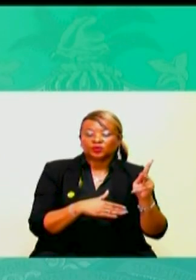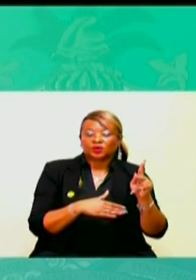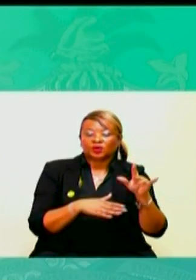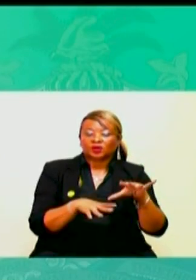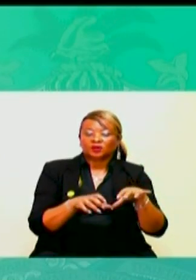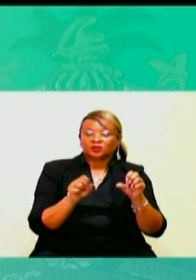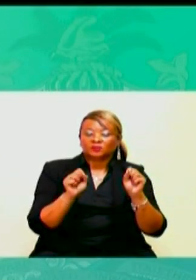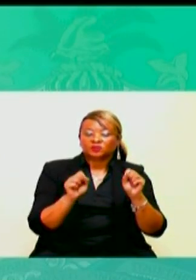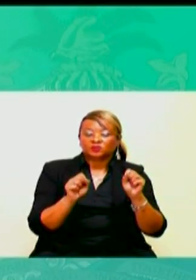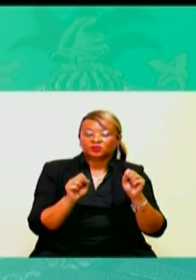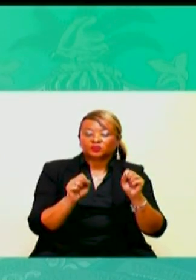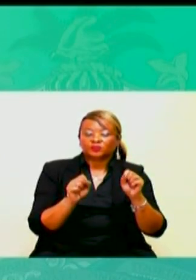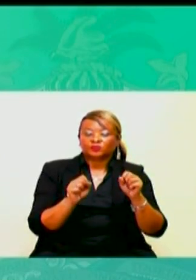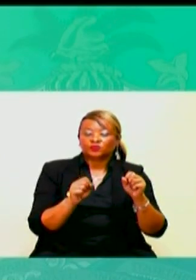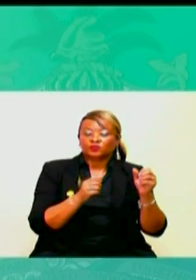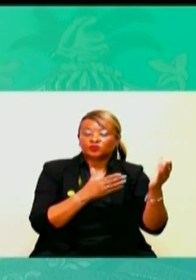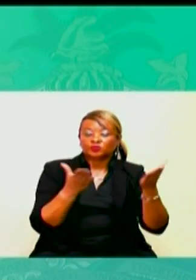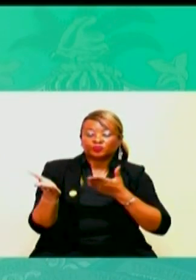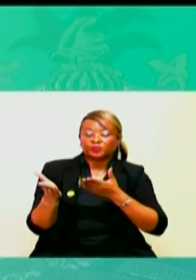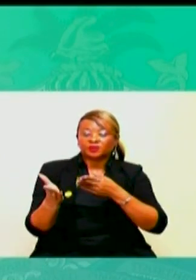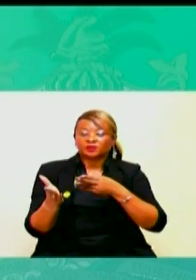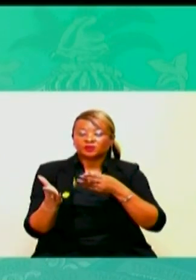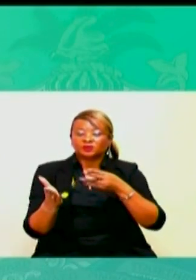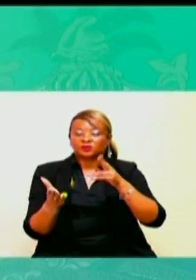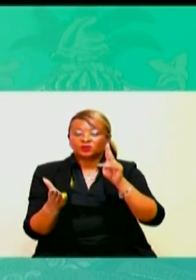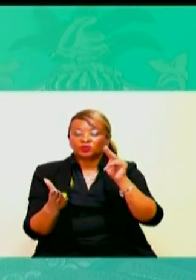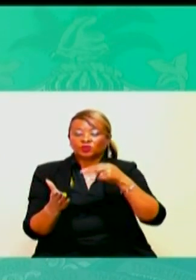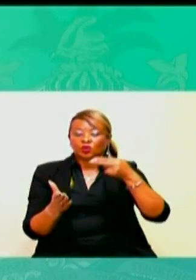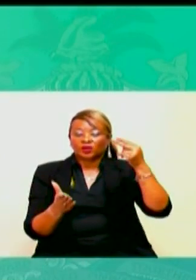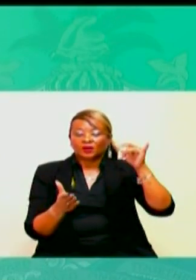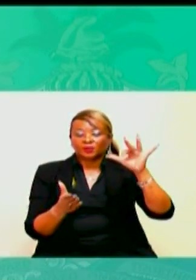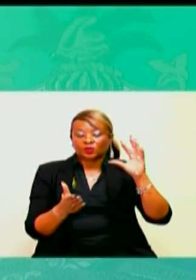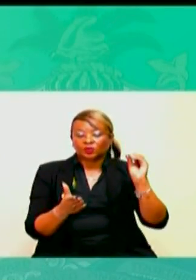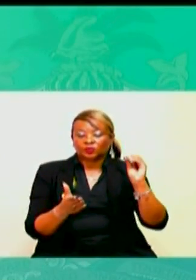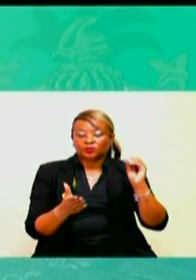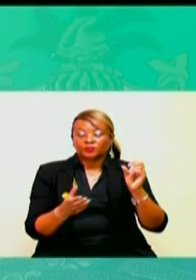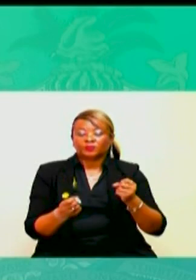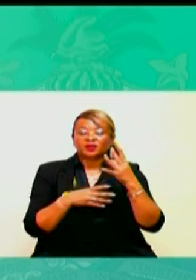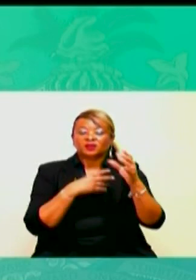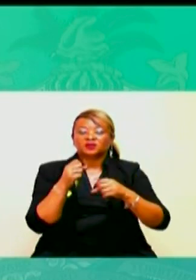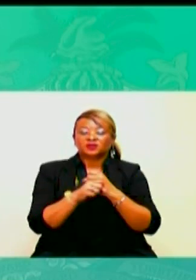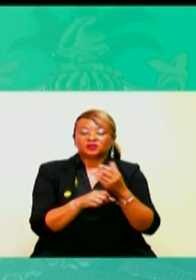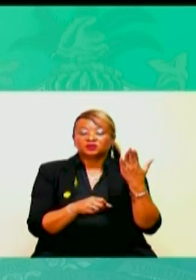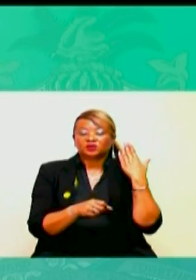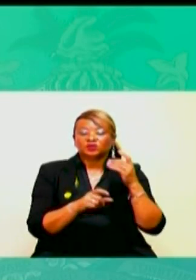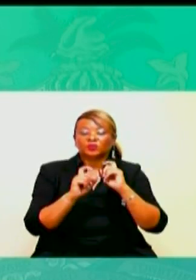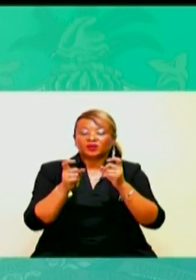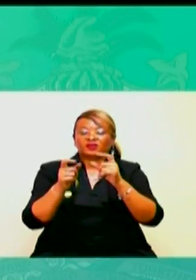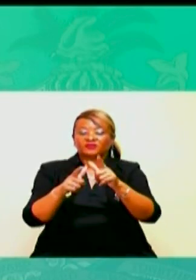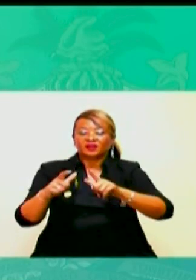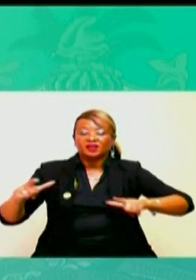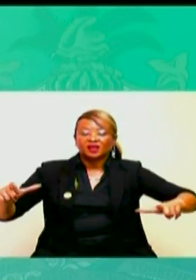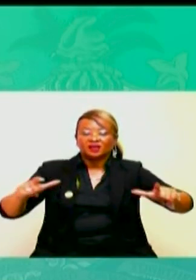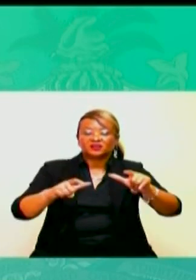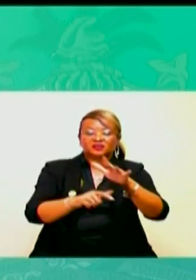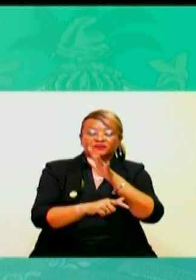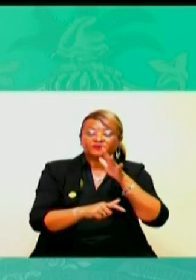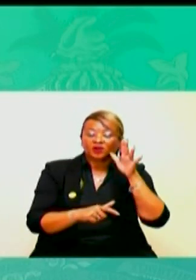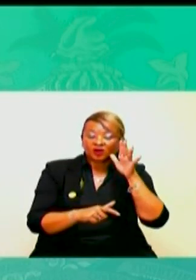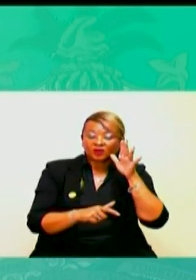program will reach North Abaco. Many years ago, residents of North Abaco were giving land to farm in the Treasure Key